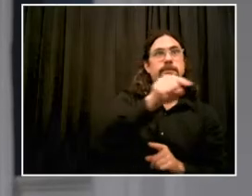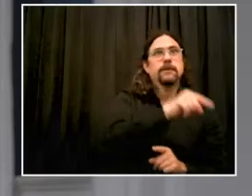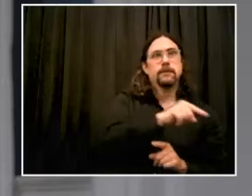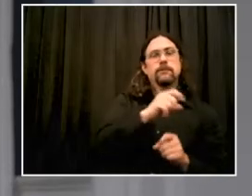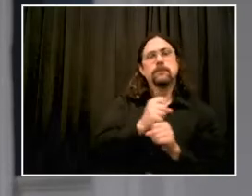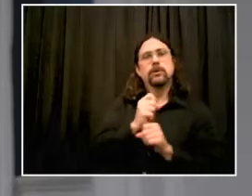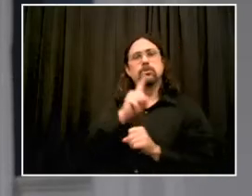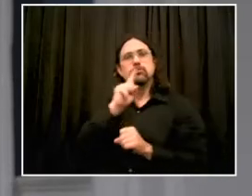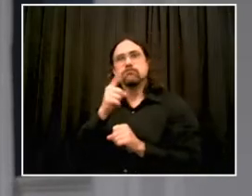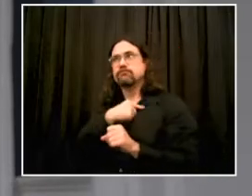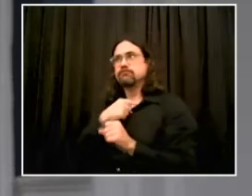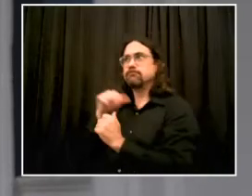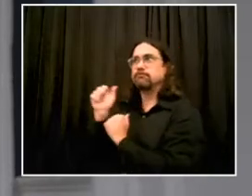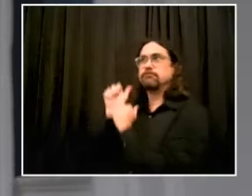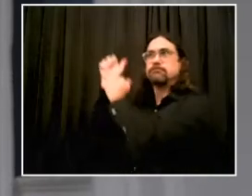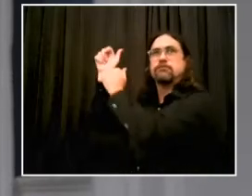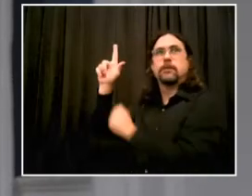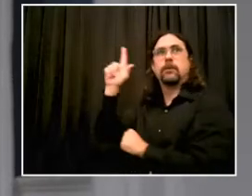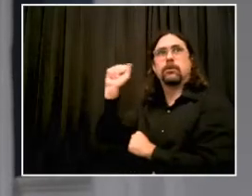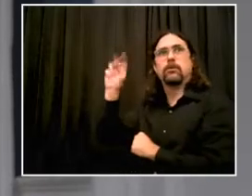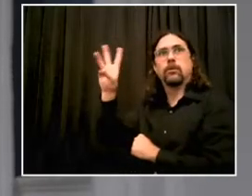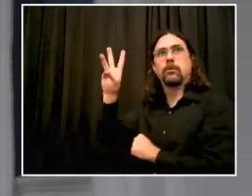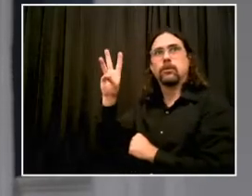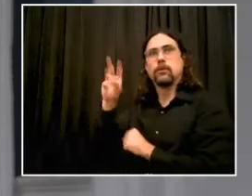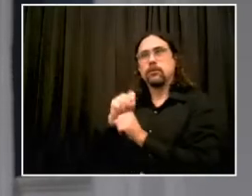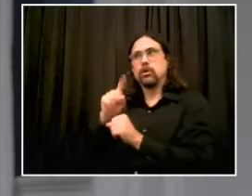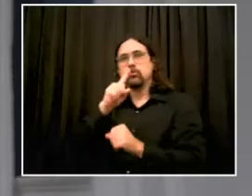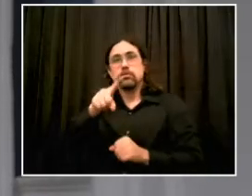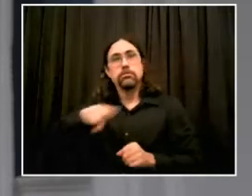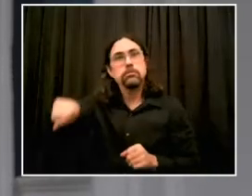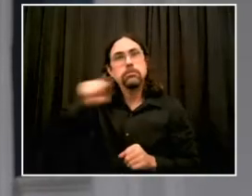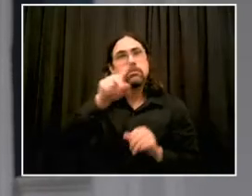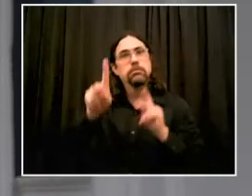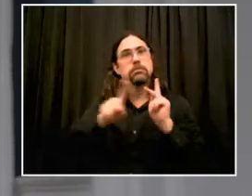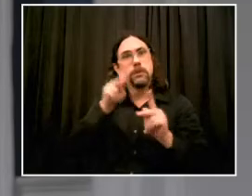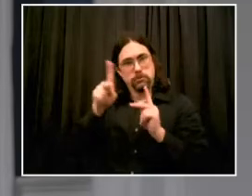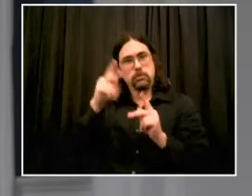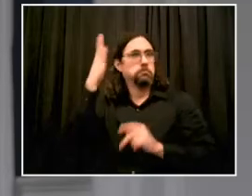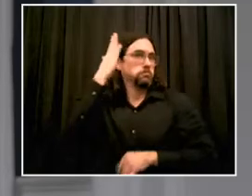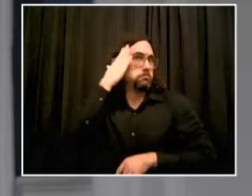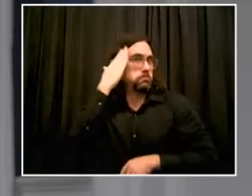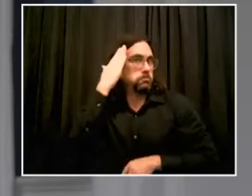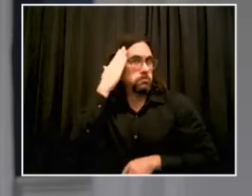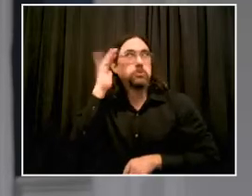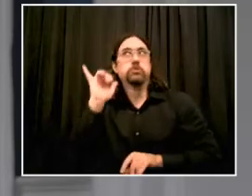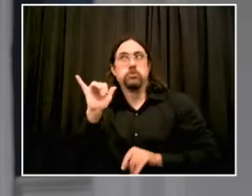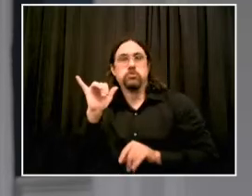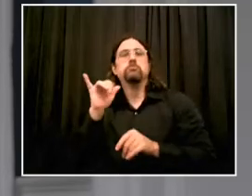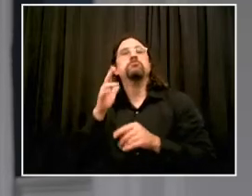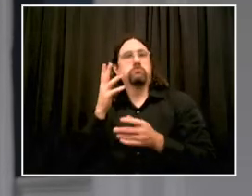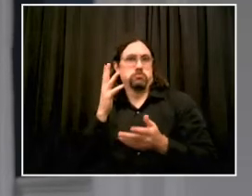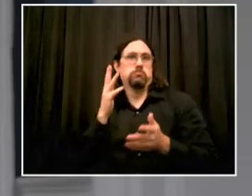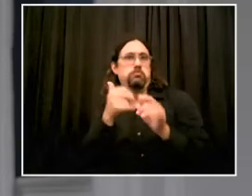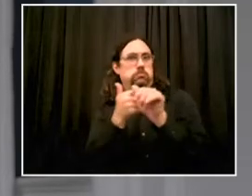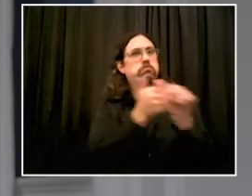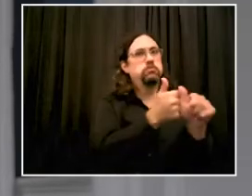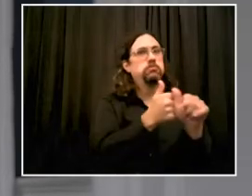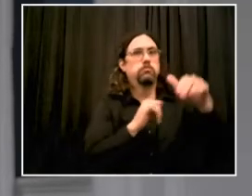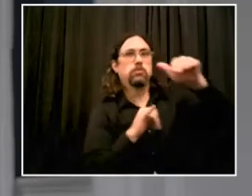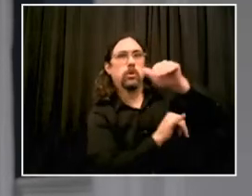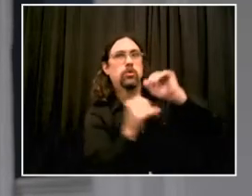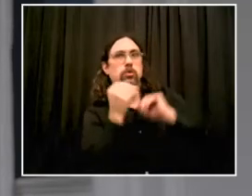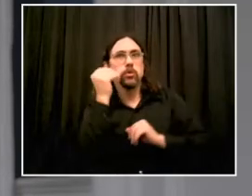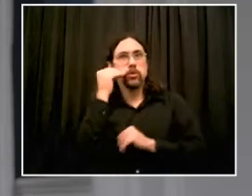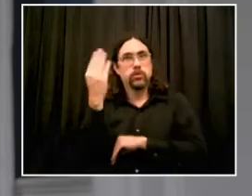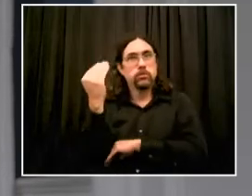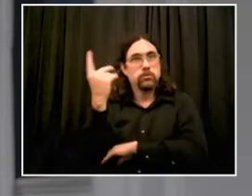notice and can take precautions to protect our beloved city. Our team has developed a uniform procedure that will be applied